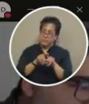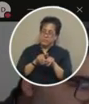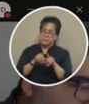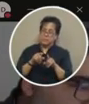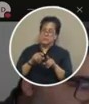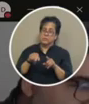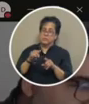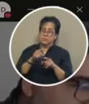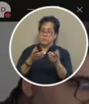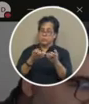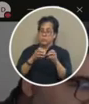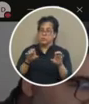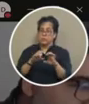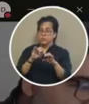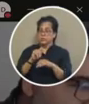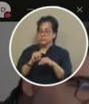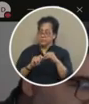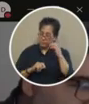they wish to do so.